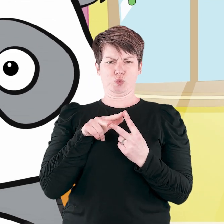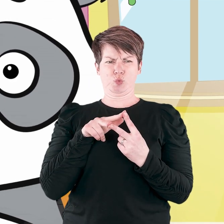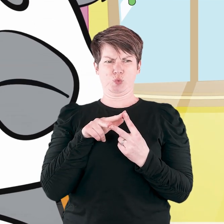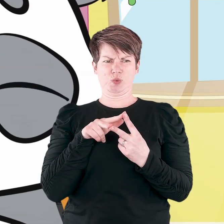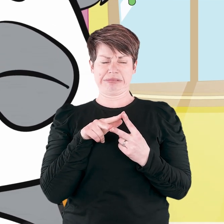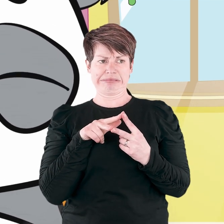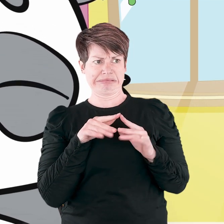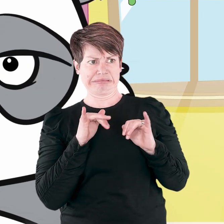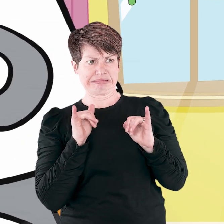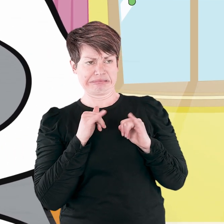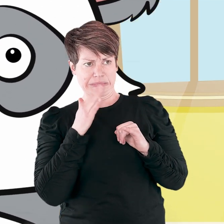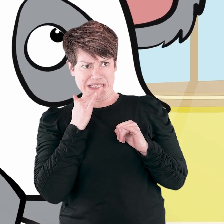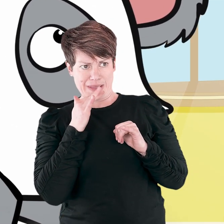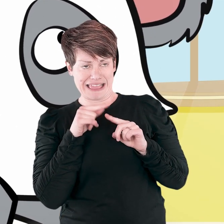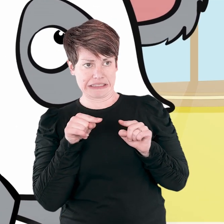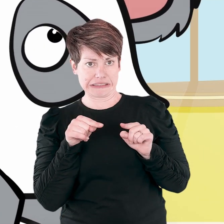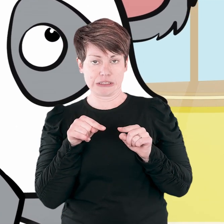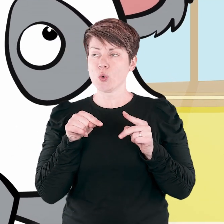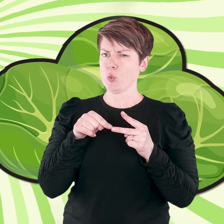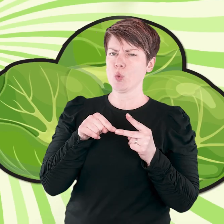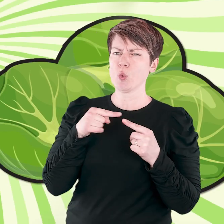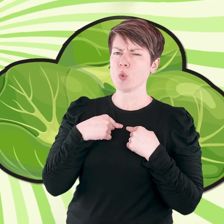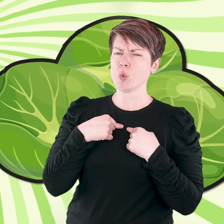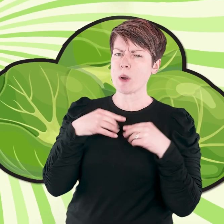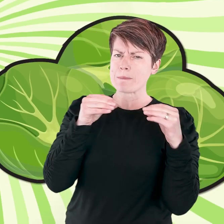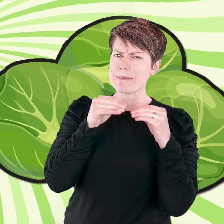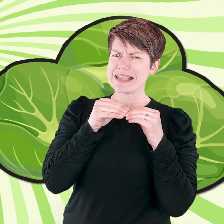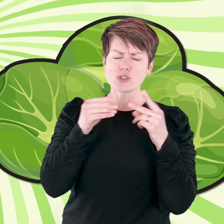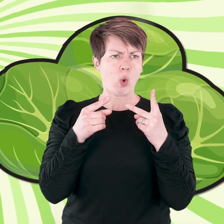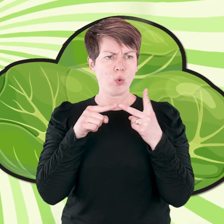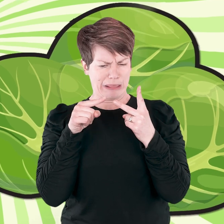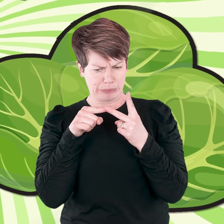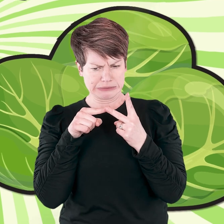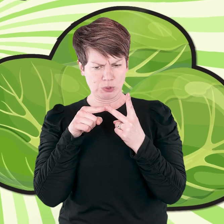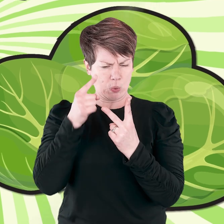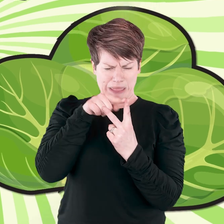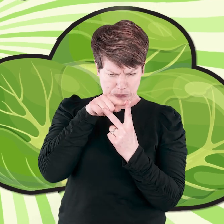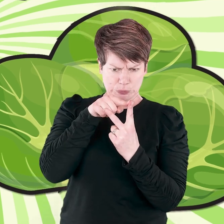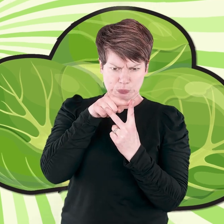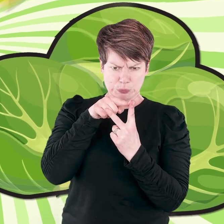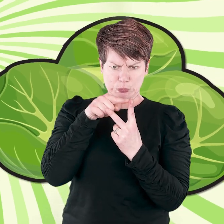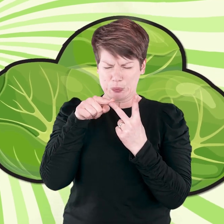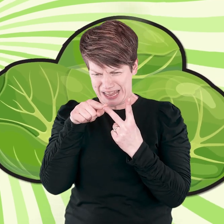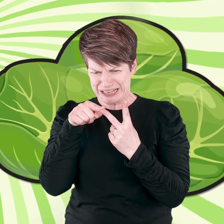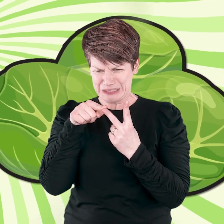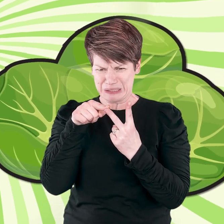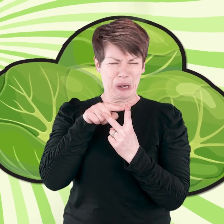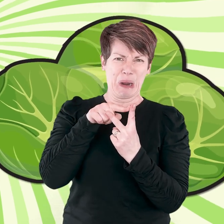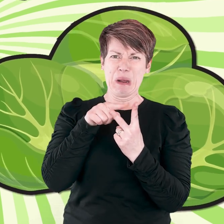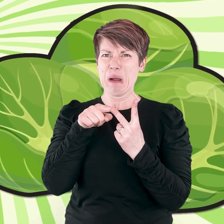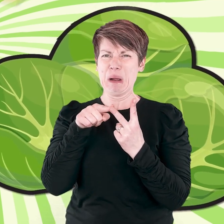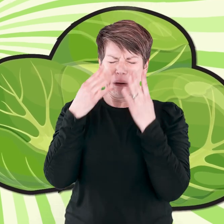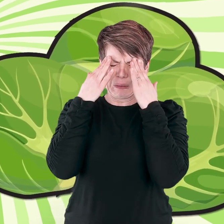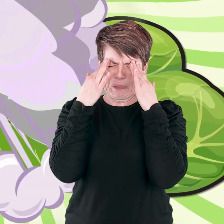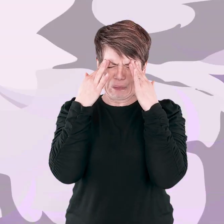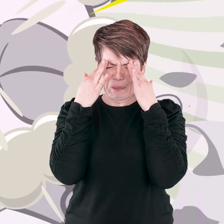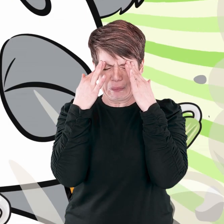bit windy to me. I pick beans. No, sprouts. No, beans.